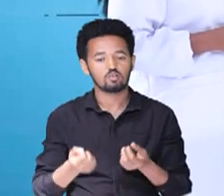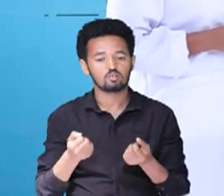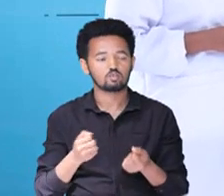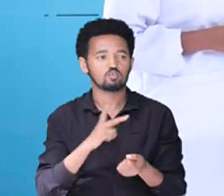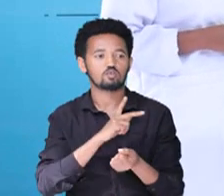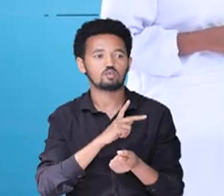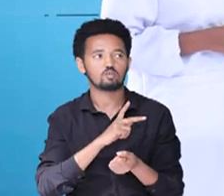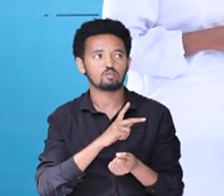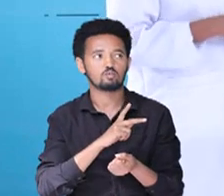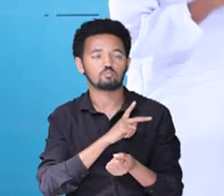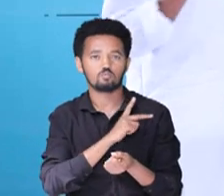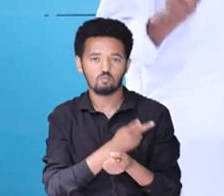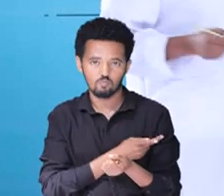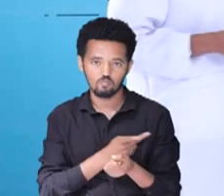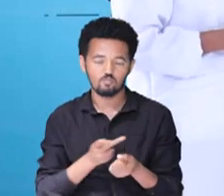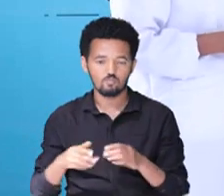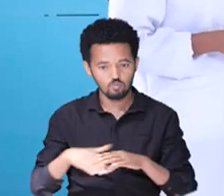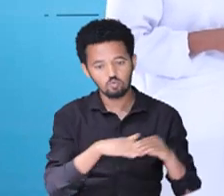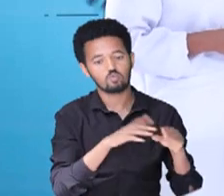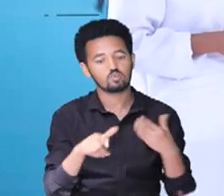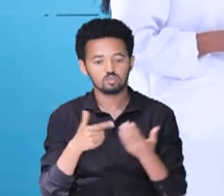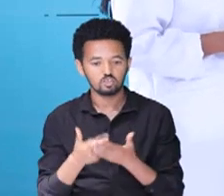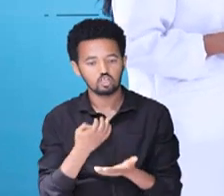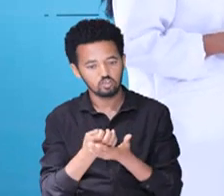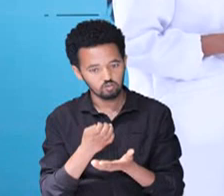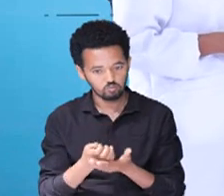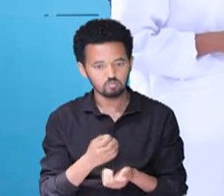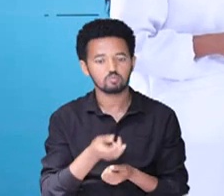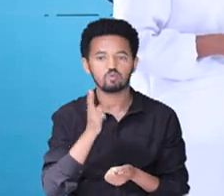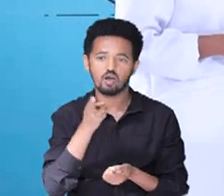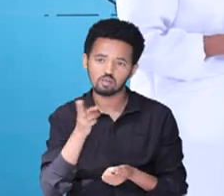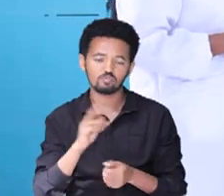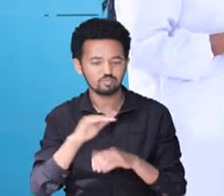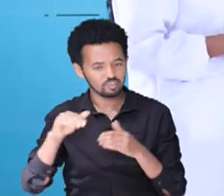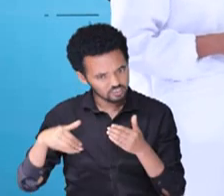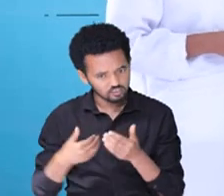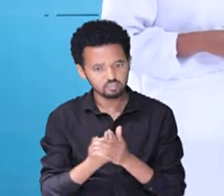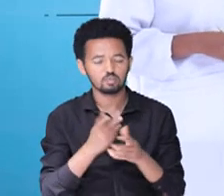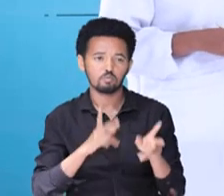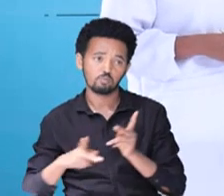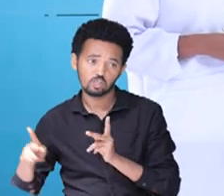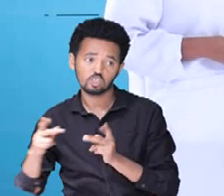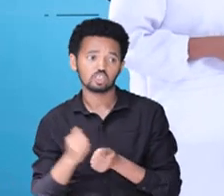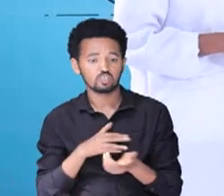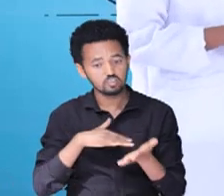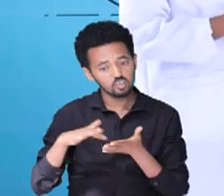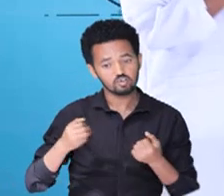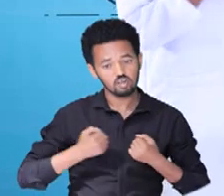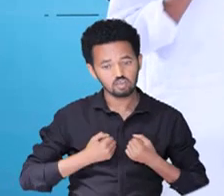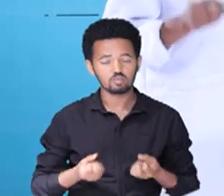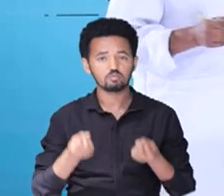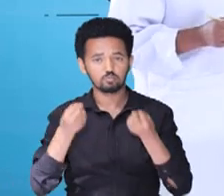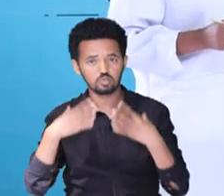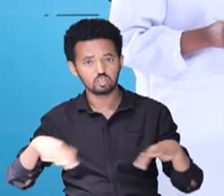policy implication for development and economic activities. In general, population study has